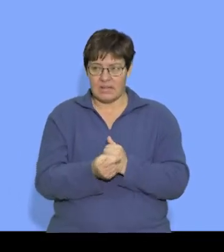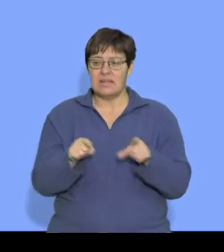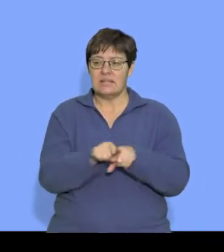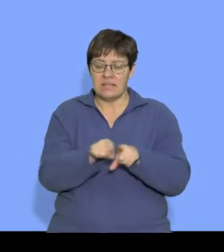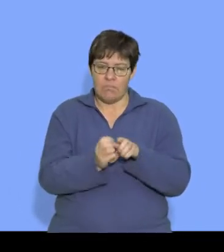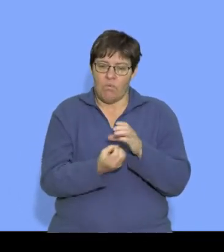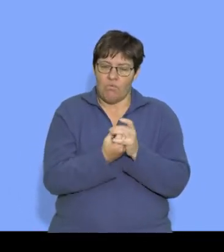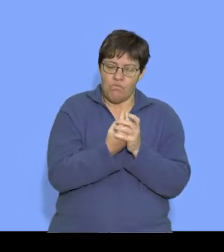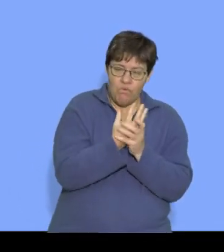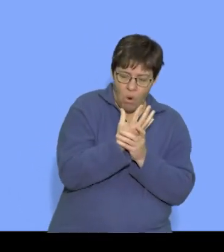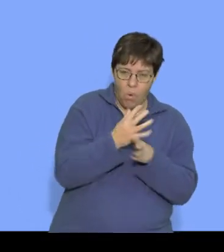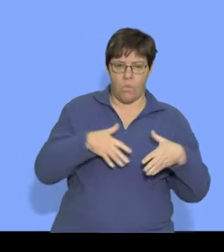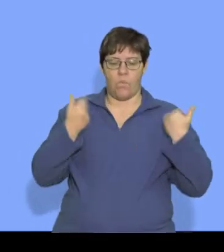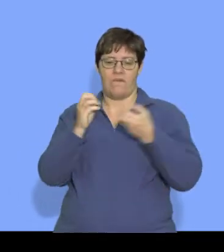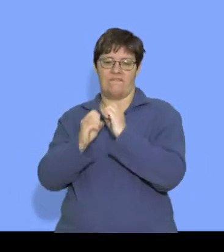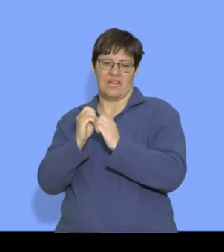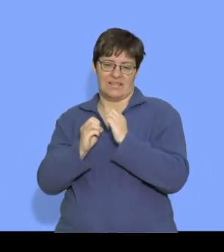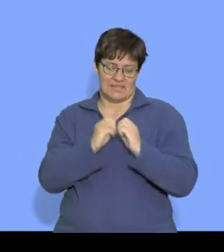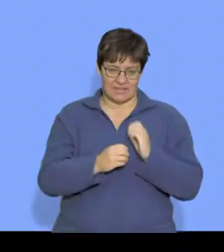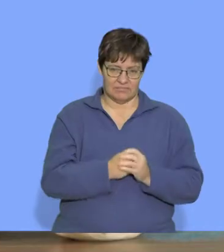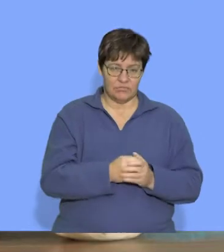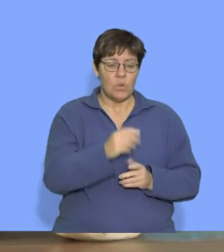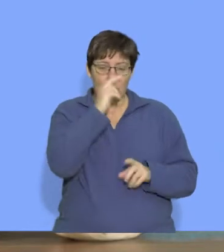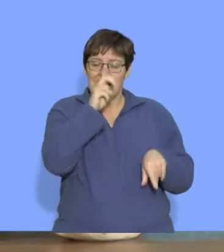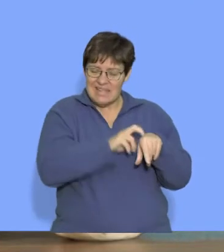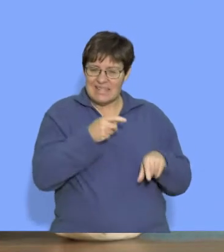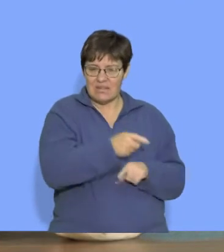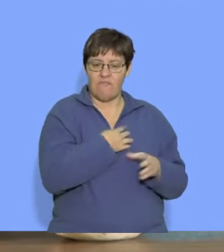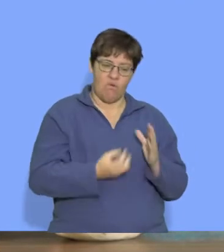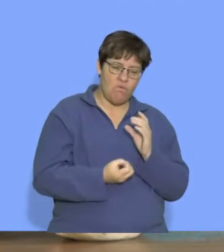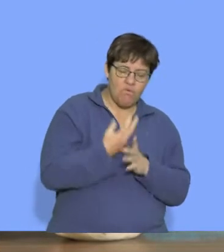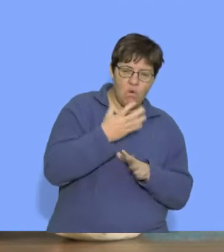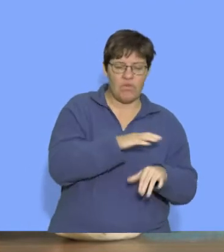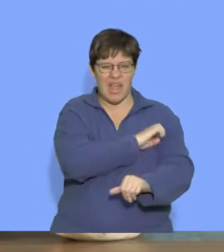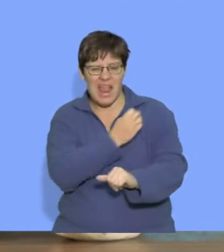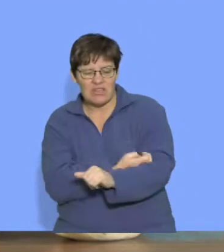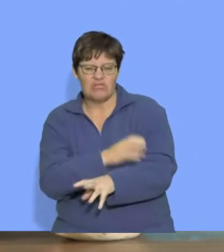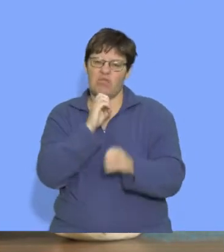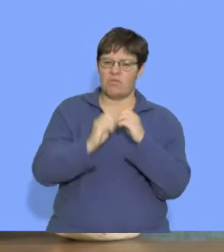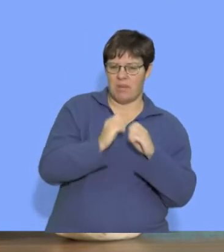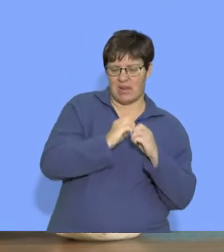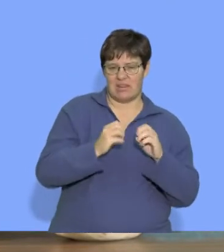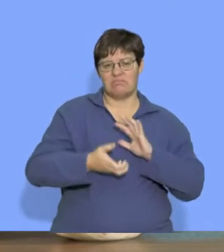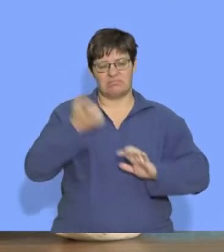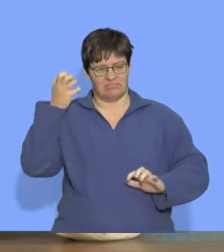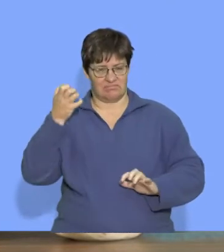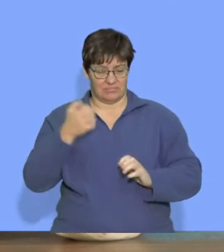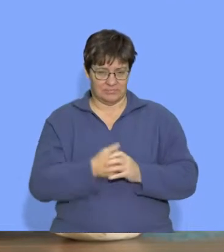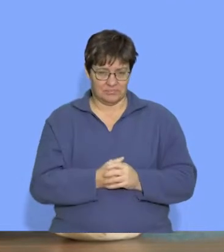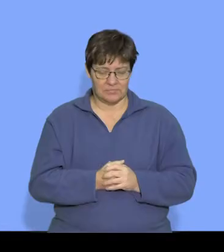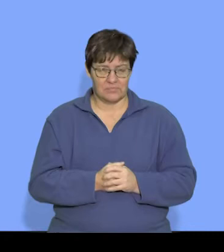as well as to repair. So we need these nutrients for growth, for energy, as well as repairing damaged